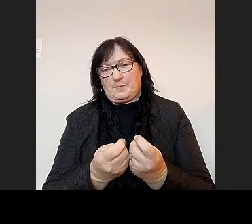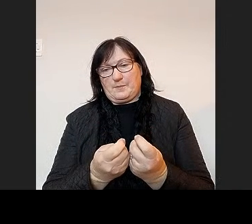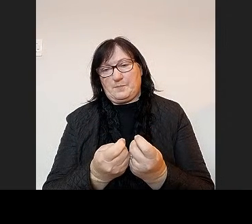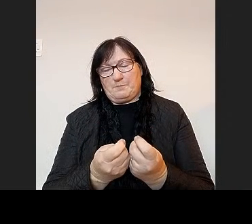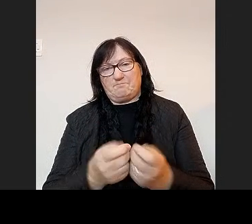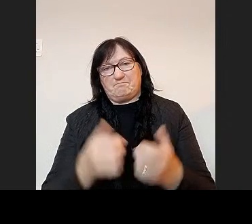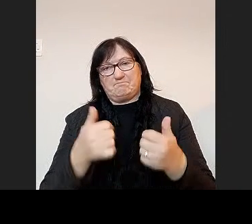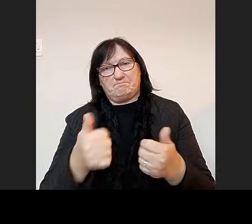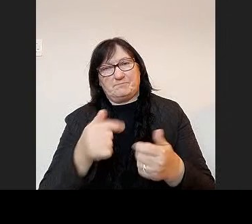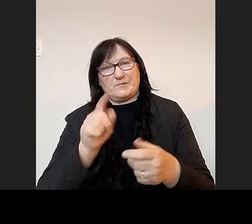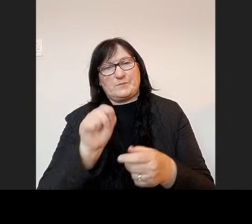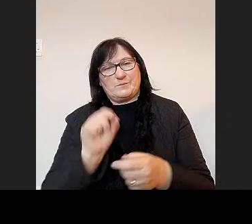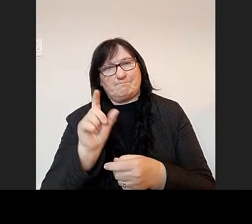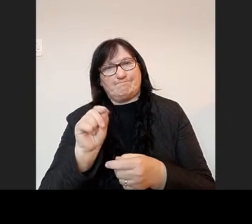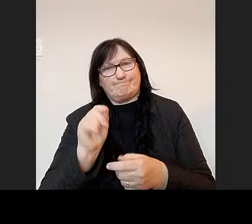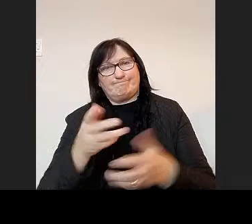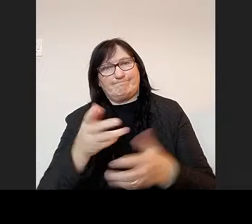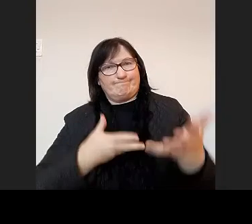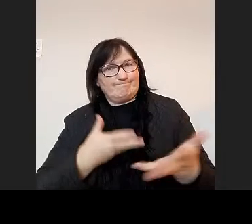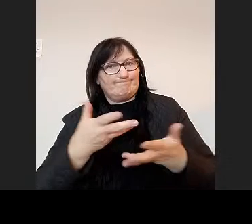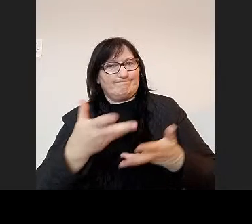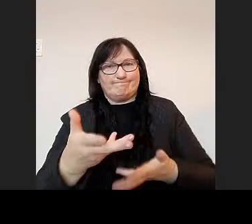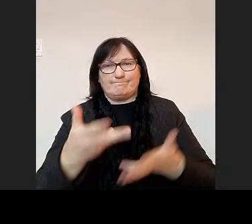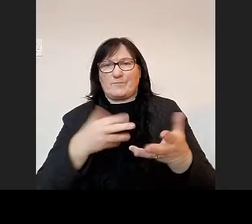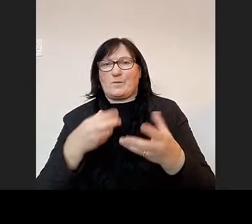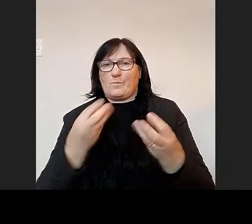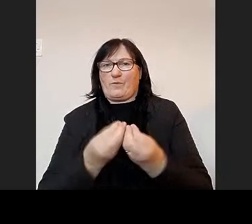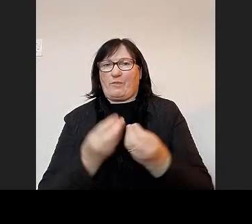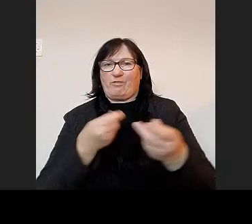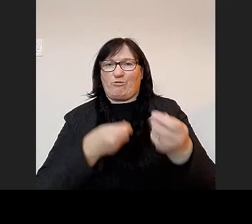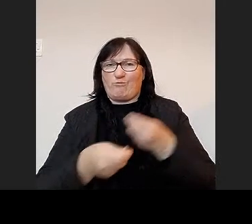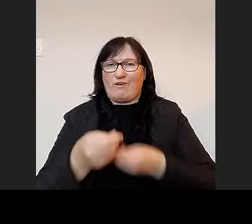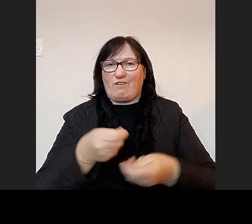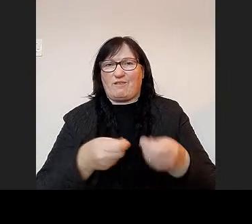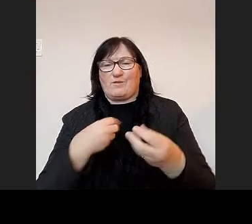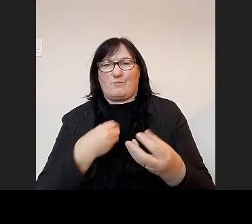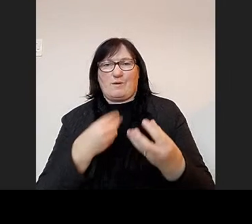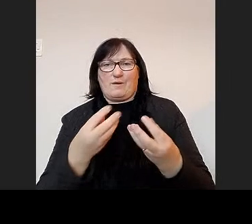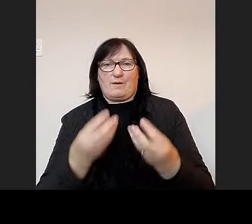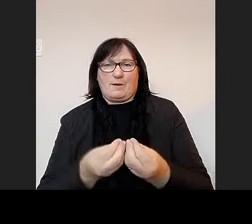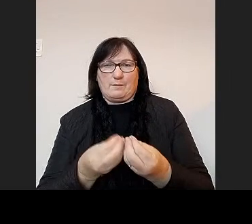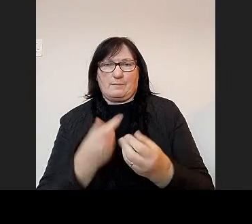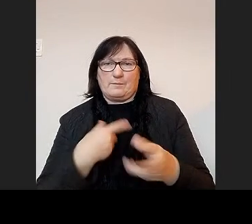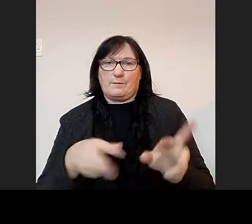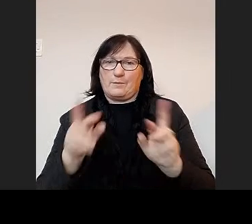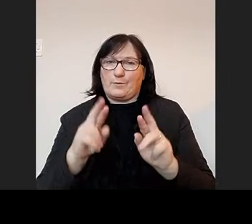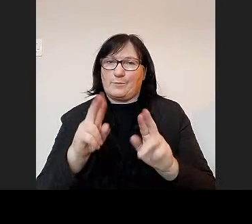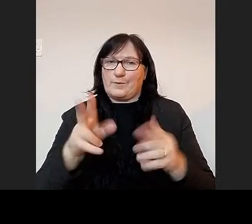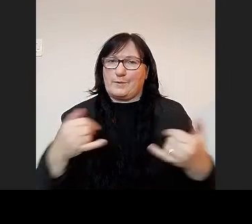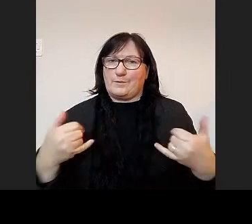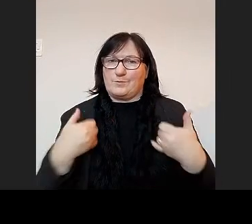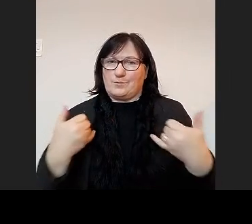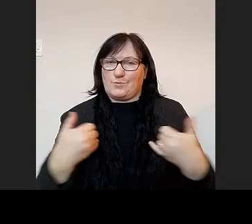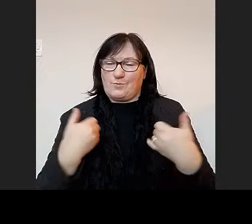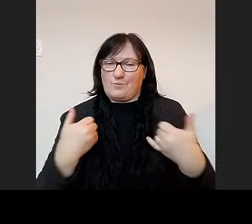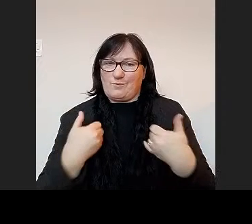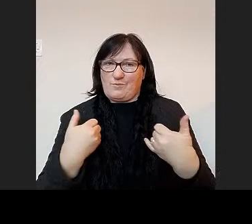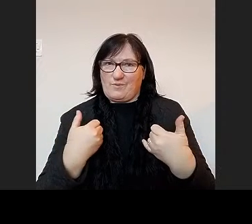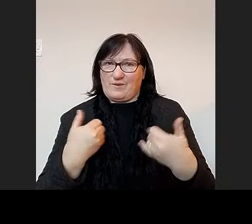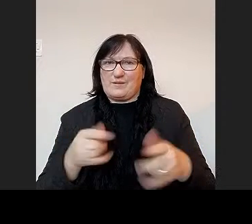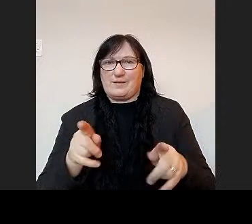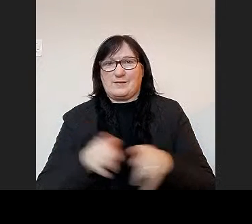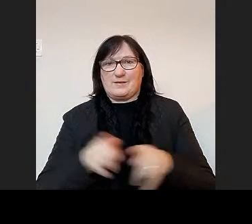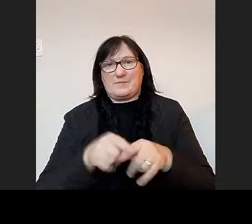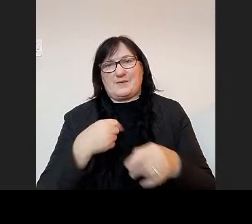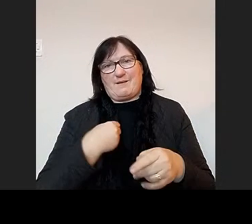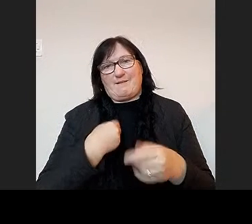session that you had with our traders out there. And I hope they've enjoyed the session like I've enjoyed this side. Thank you very much. And